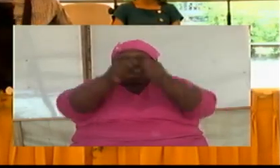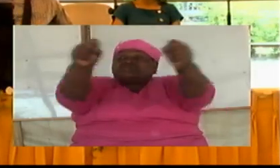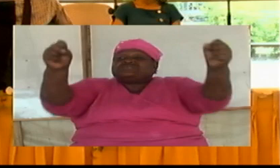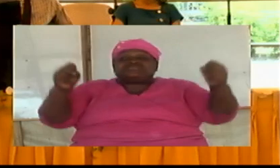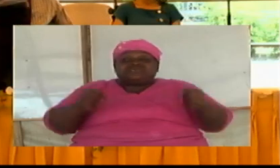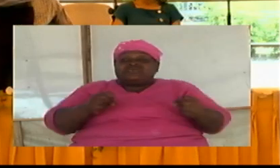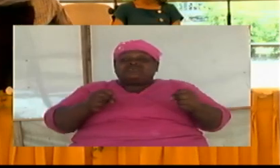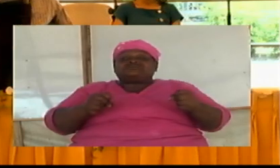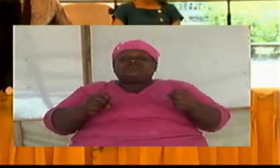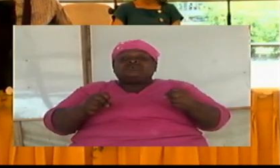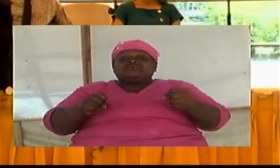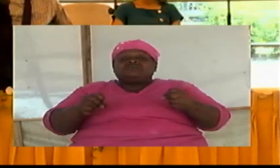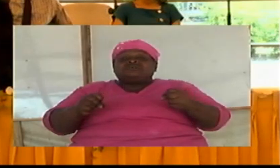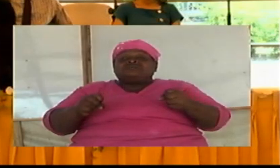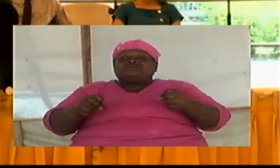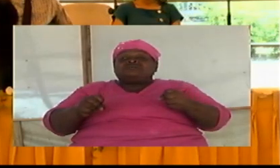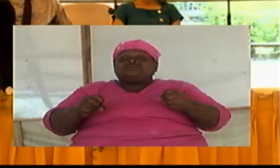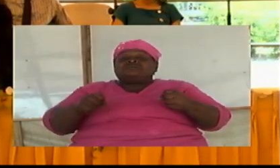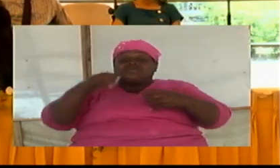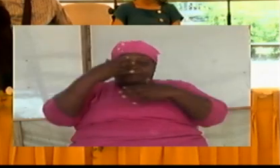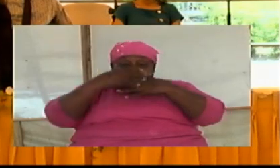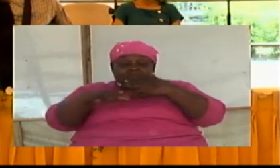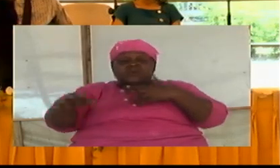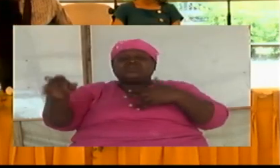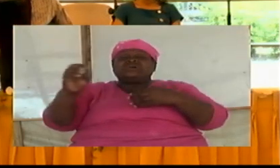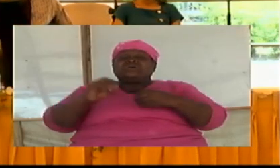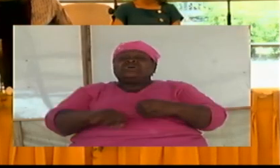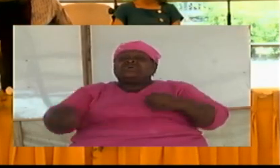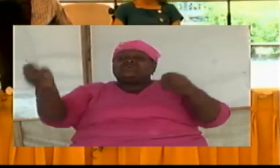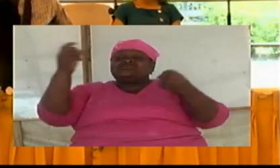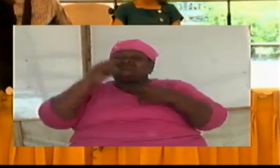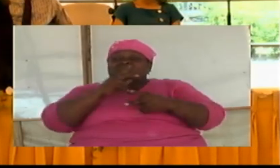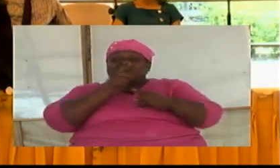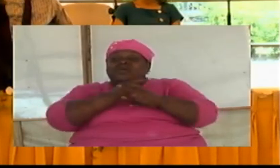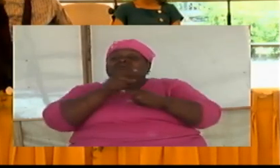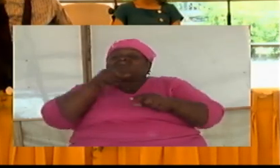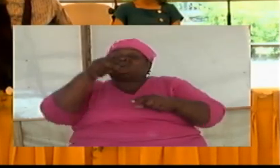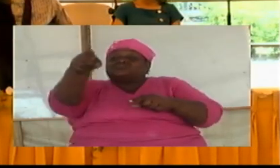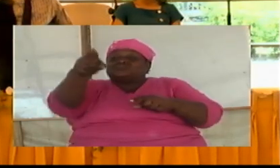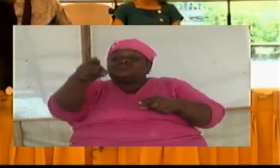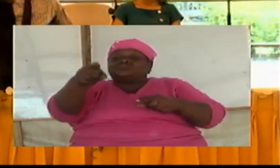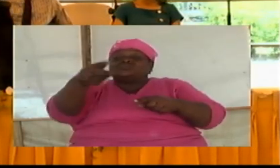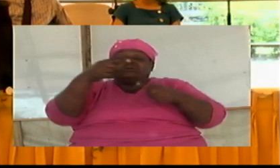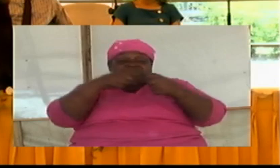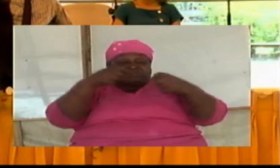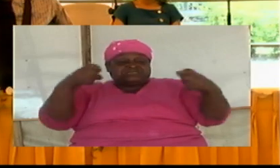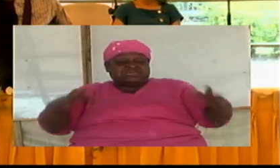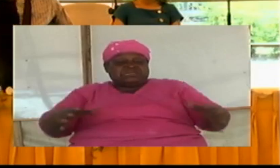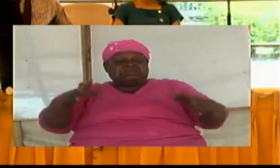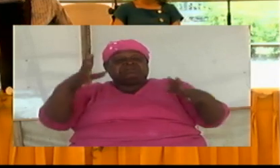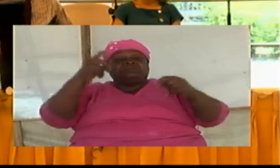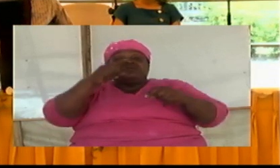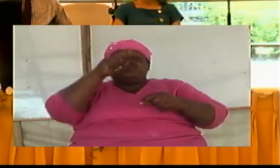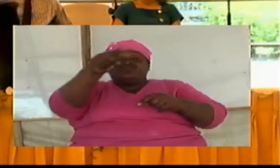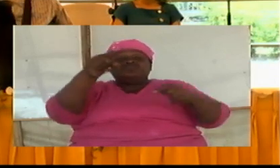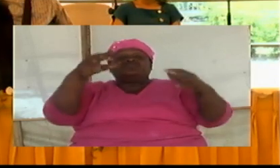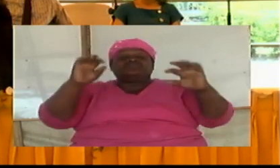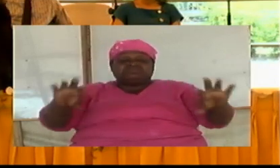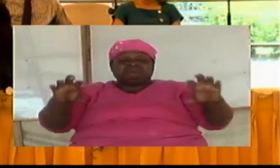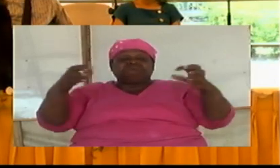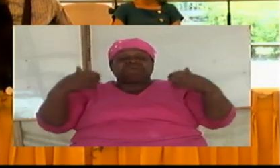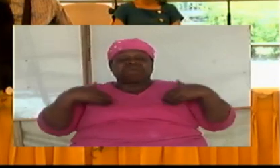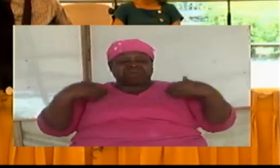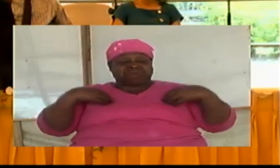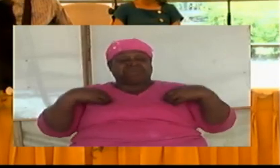is available. Hallelujah. If you are a sinner man, praise God Almighty, you can have salvation because